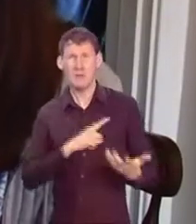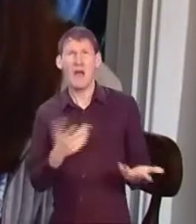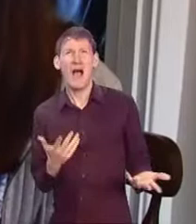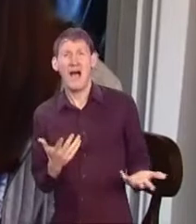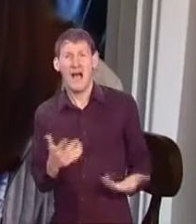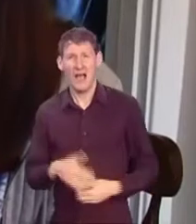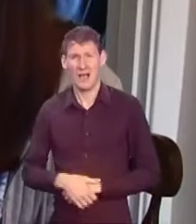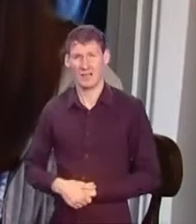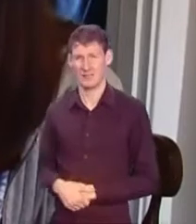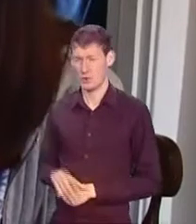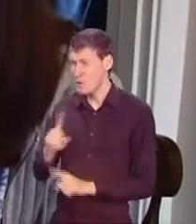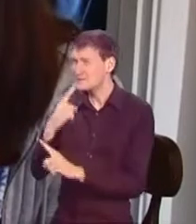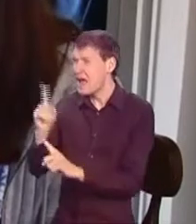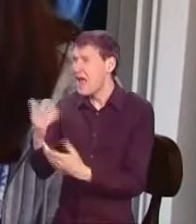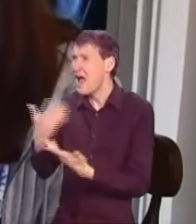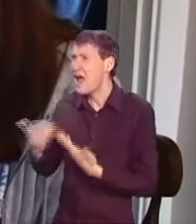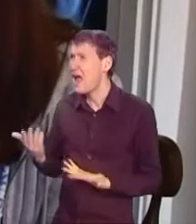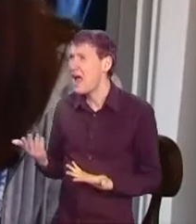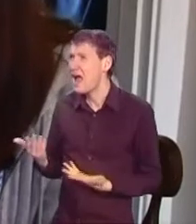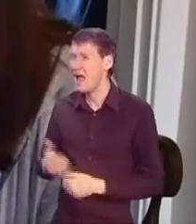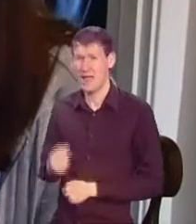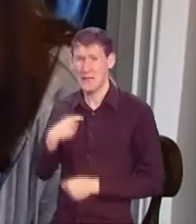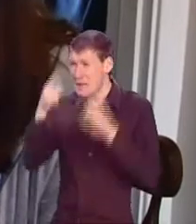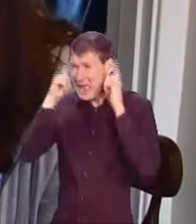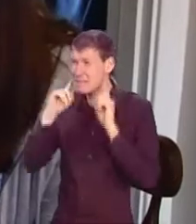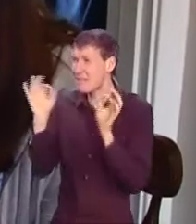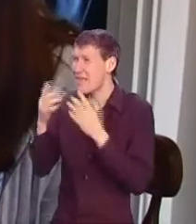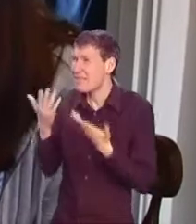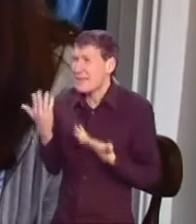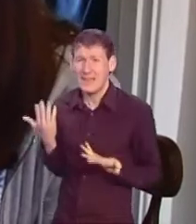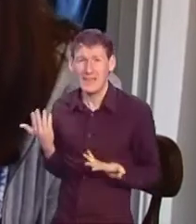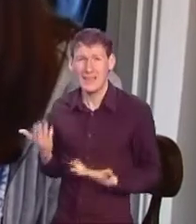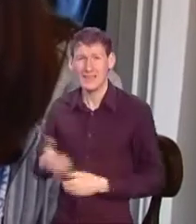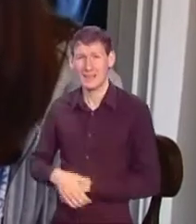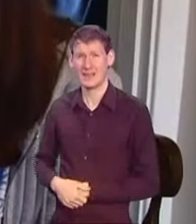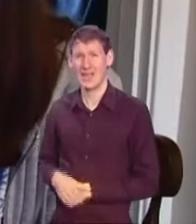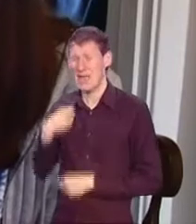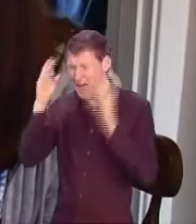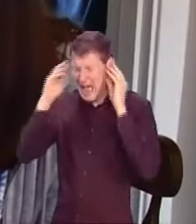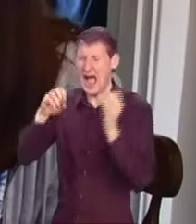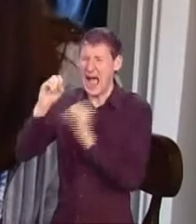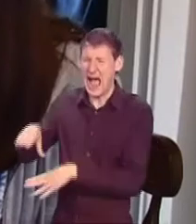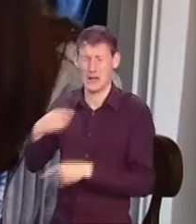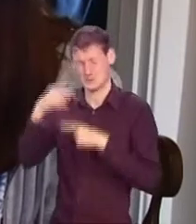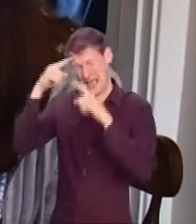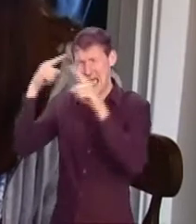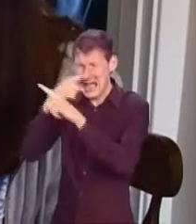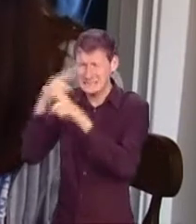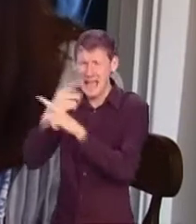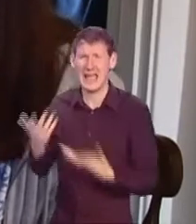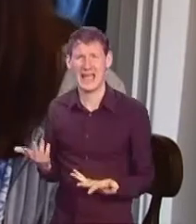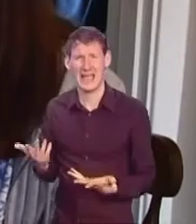now? What did you say? I haven't got my hearing aids in. I left them out because I've got a splitting